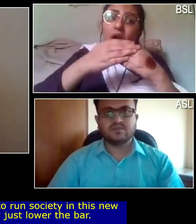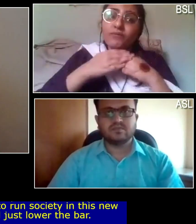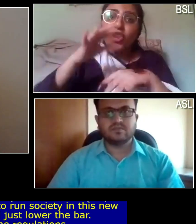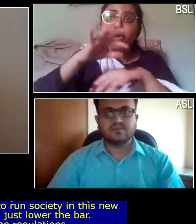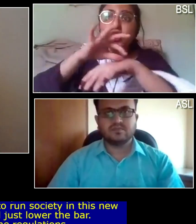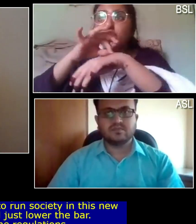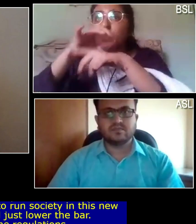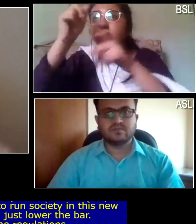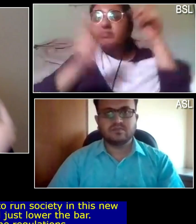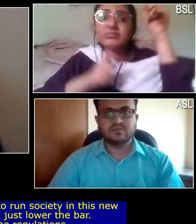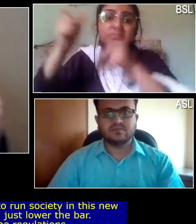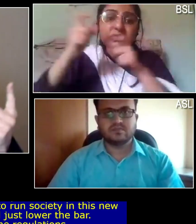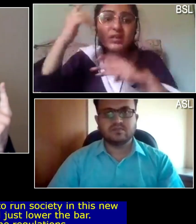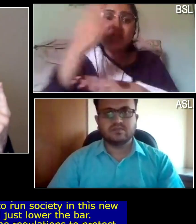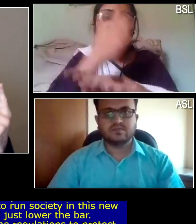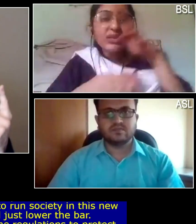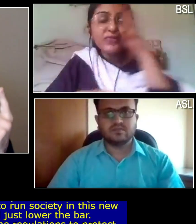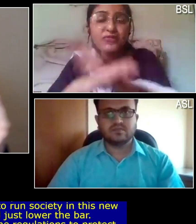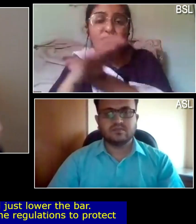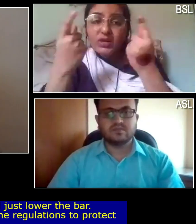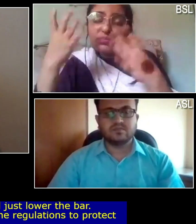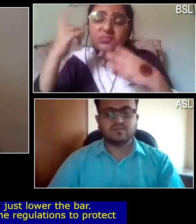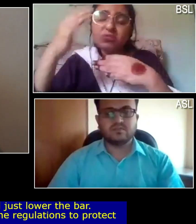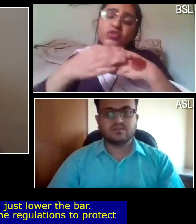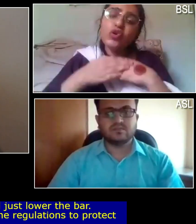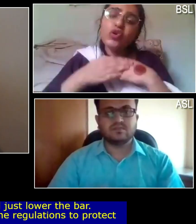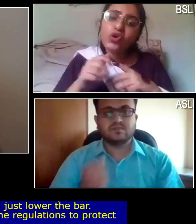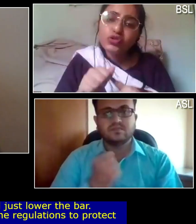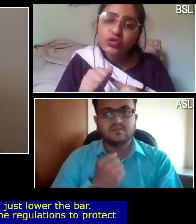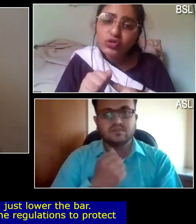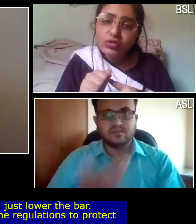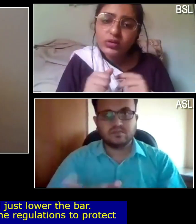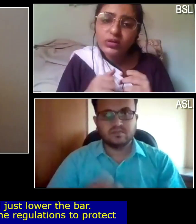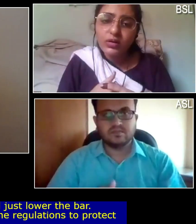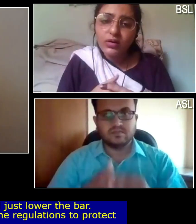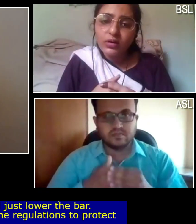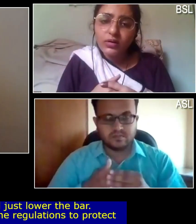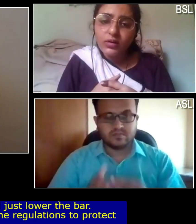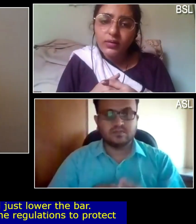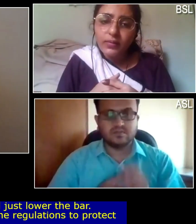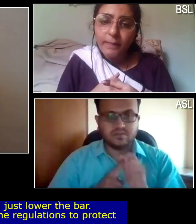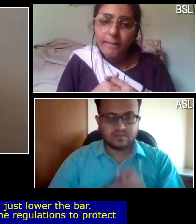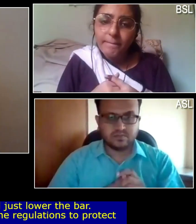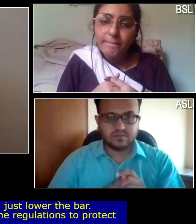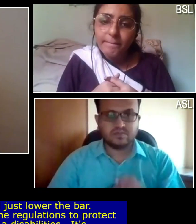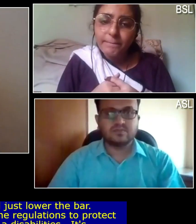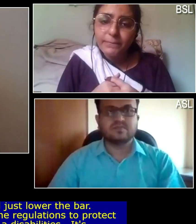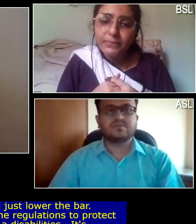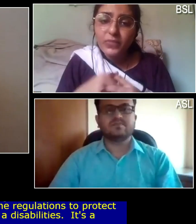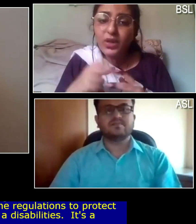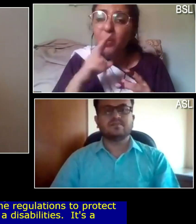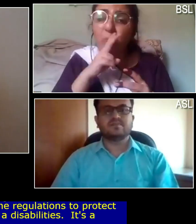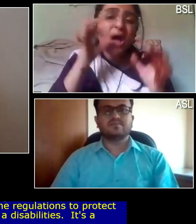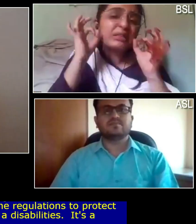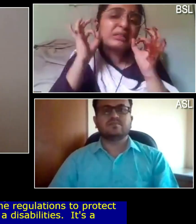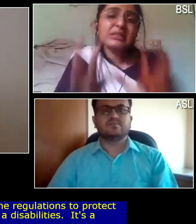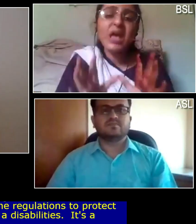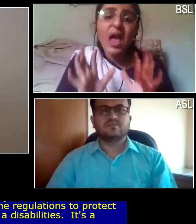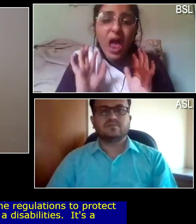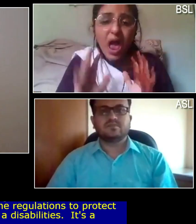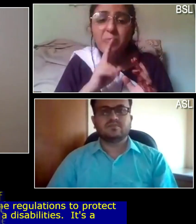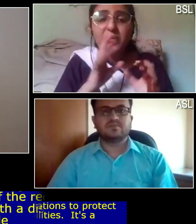living with disabilities, which is, of course, it's a horrific idea because we know that people living with